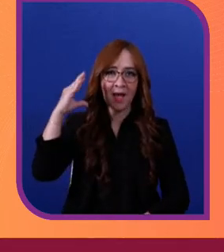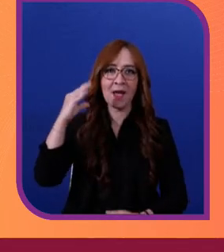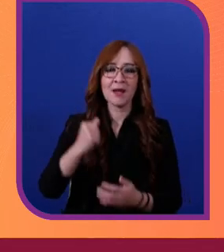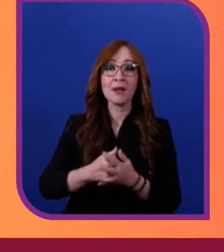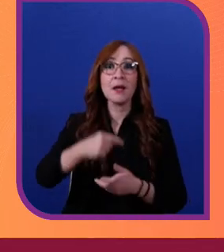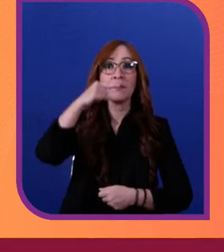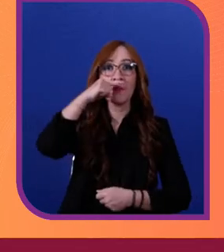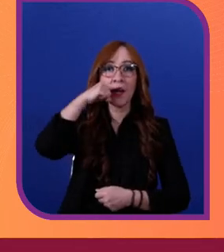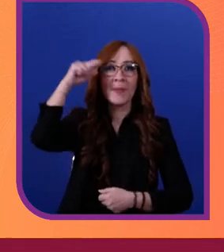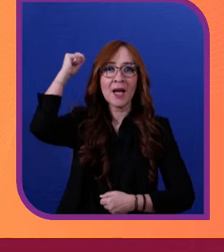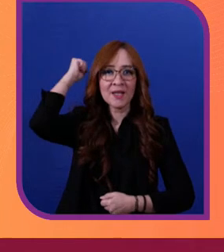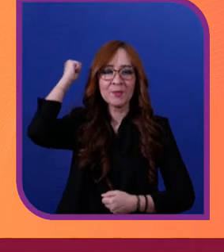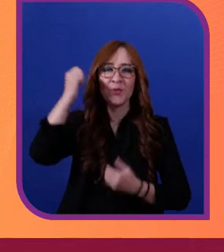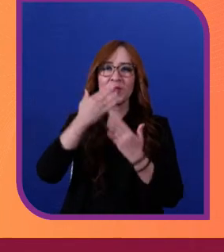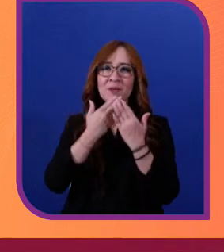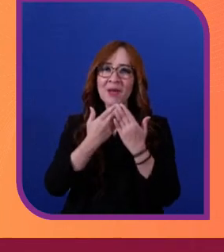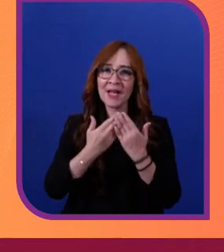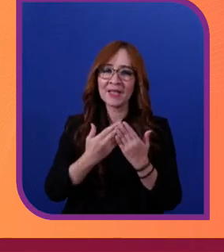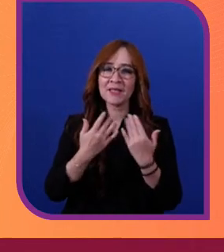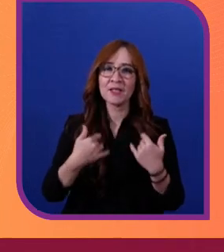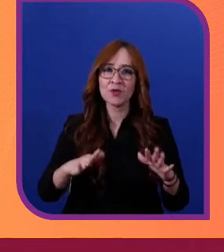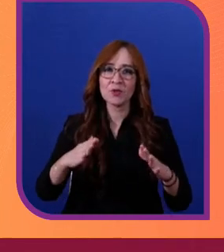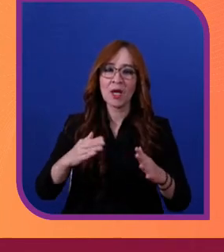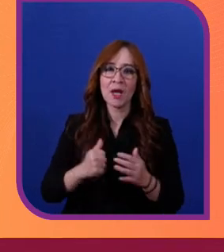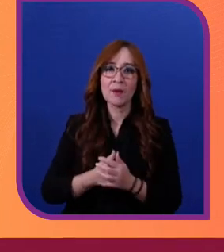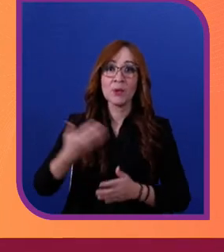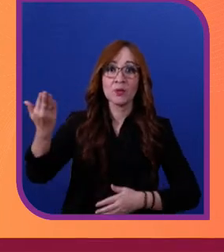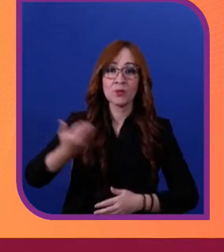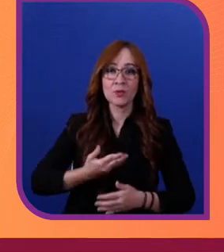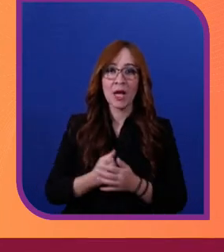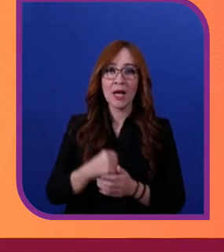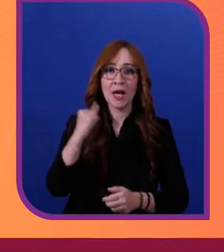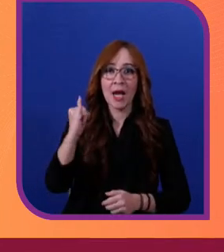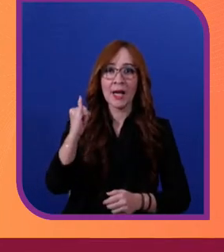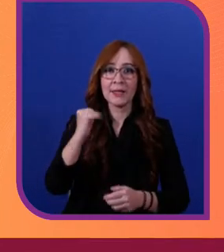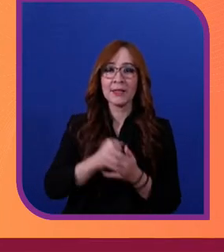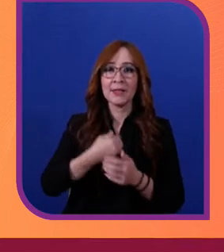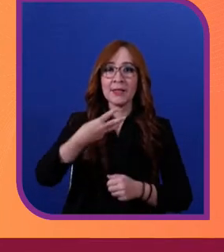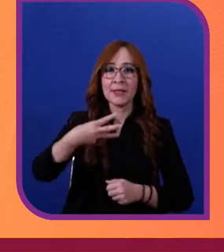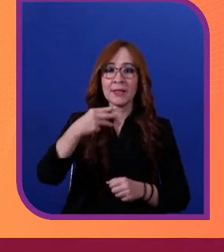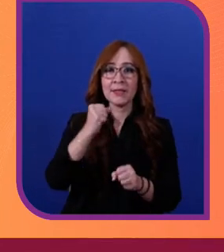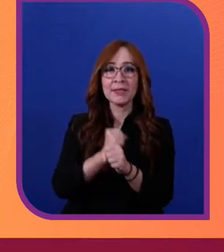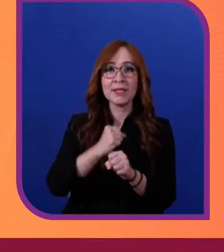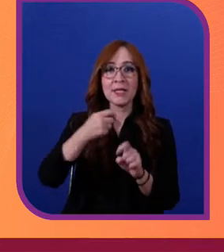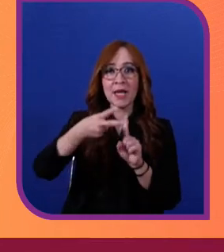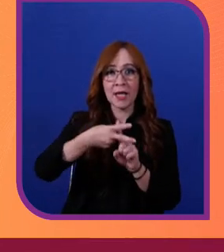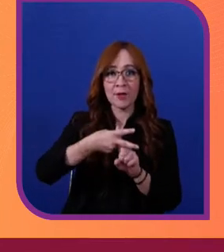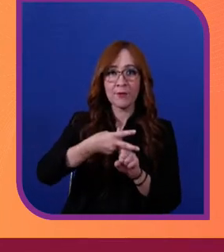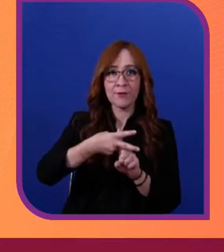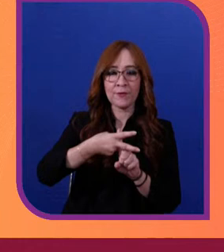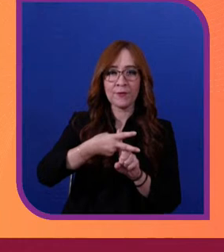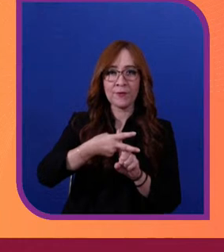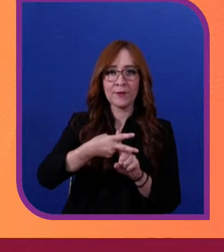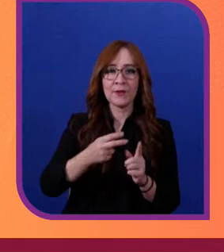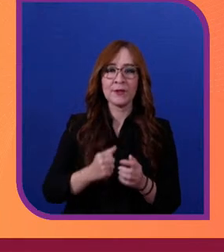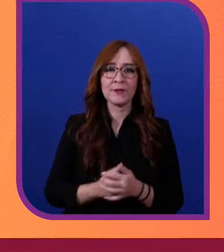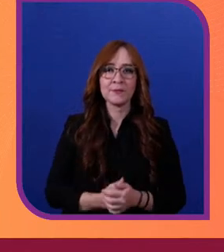much for your fighting aja for Indonesian first taksiran Stefan of PT penjaminan infrastruktur Indonesia